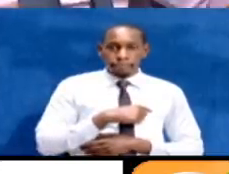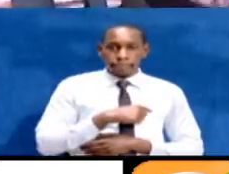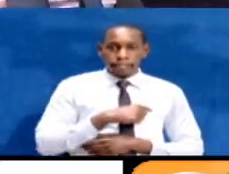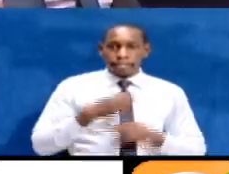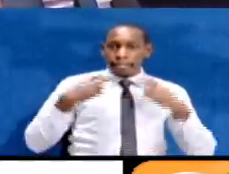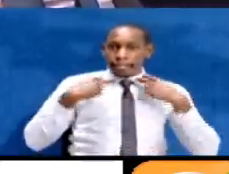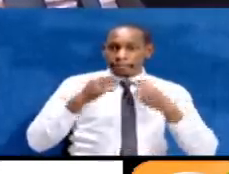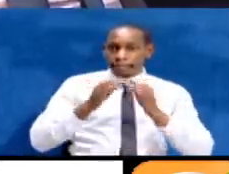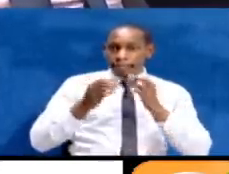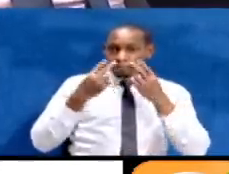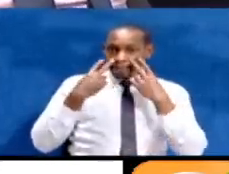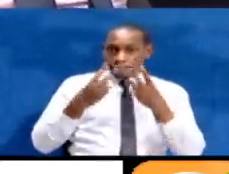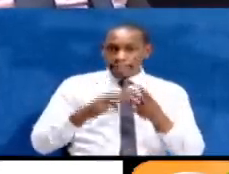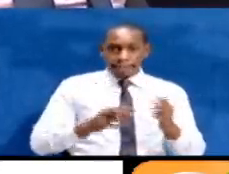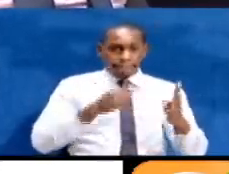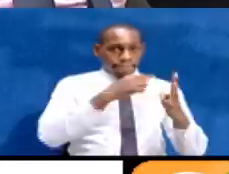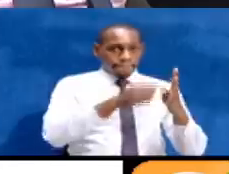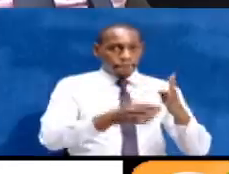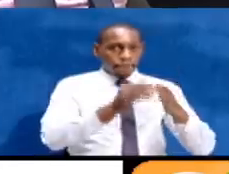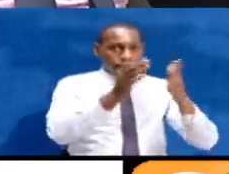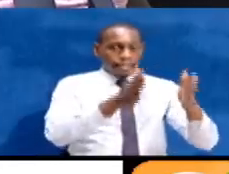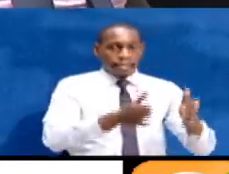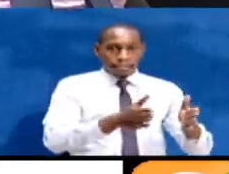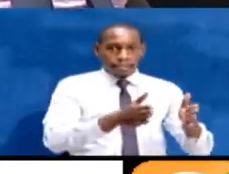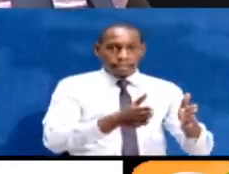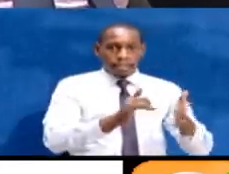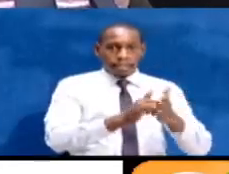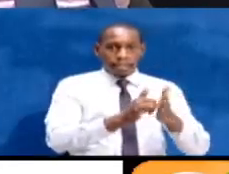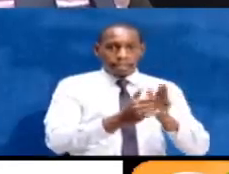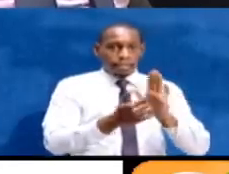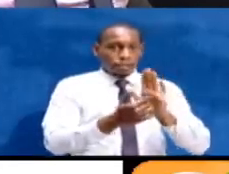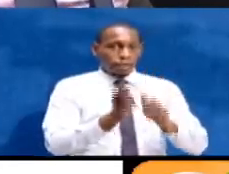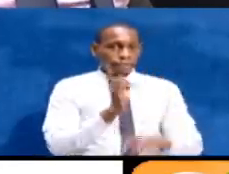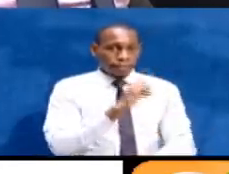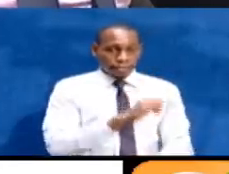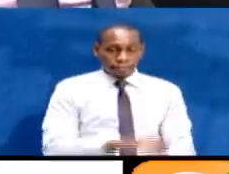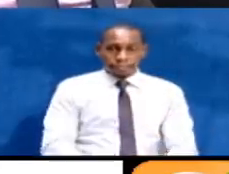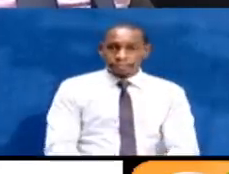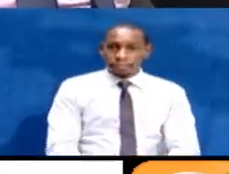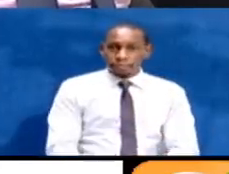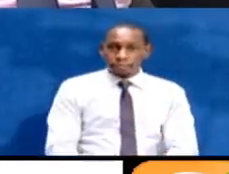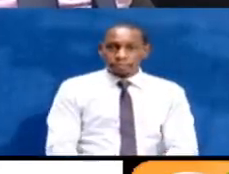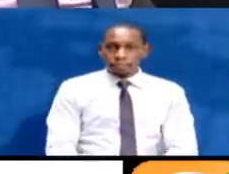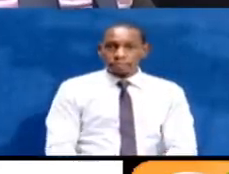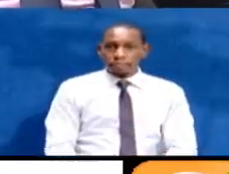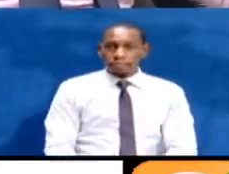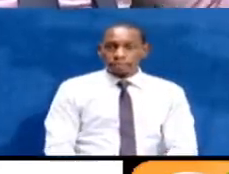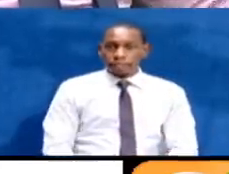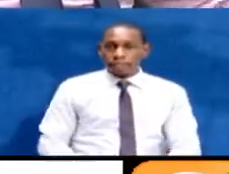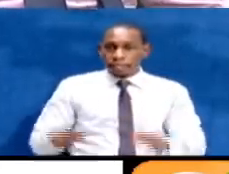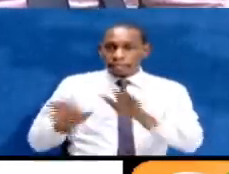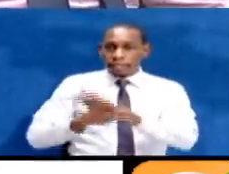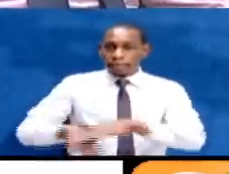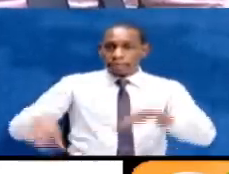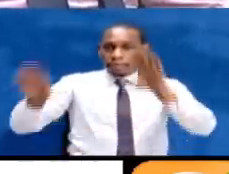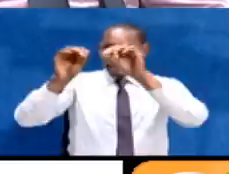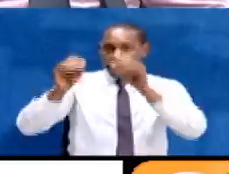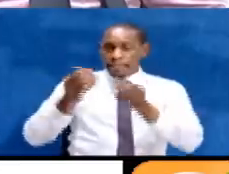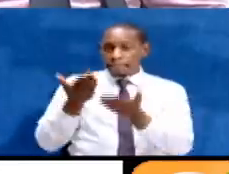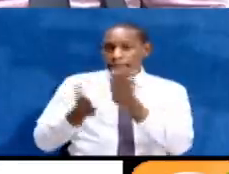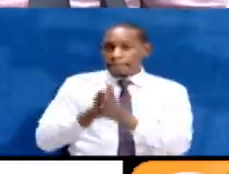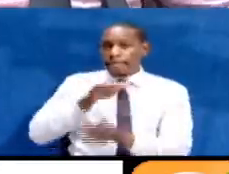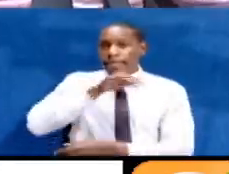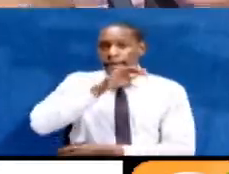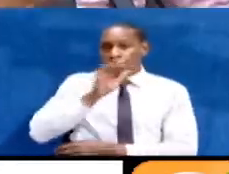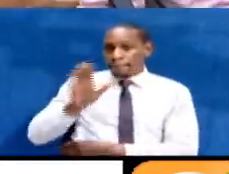first, that if you look at the four gentlemen that we have just been watching, and the deputy president, and probably